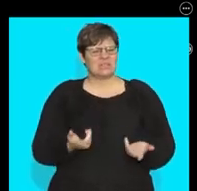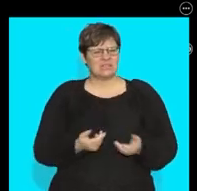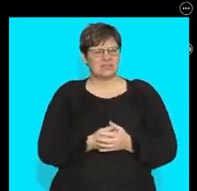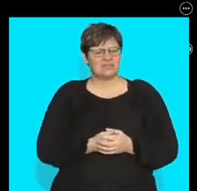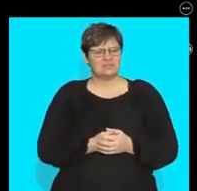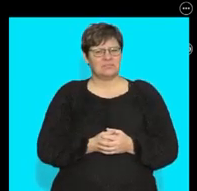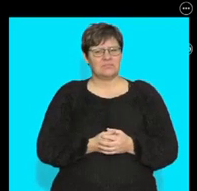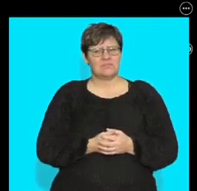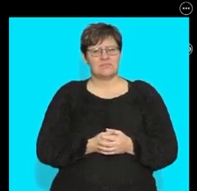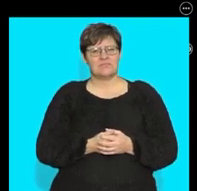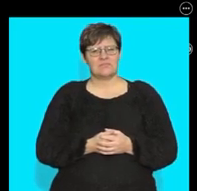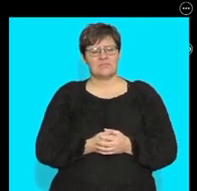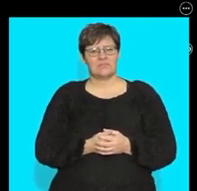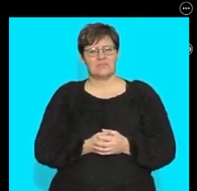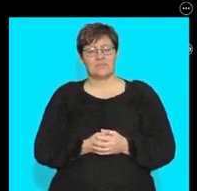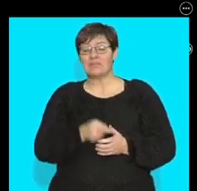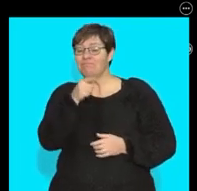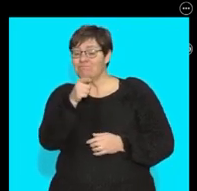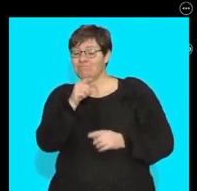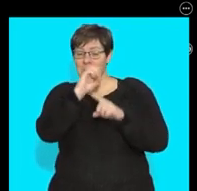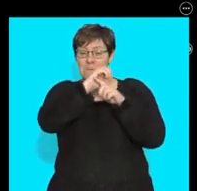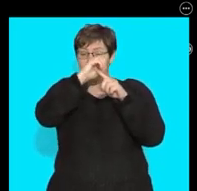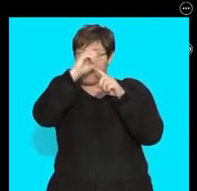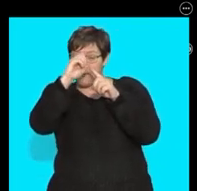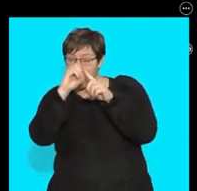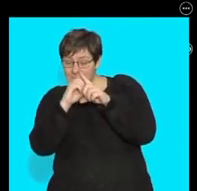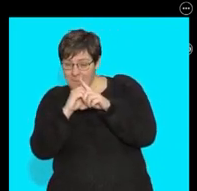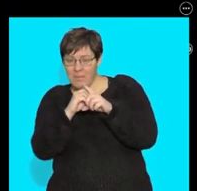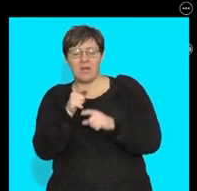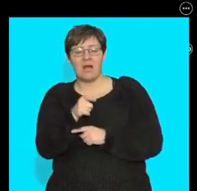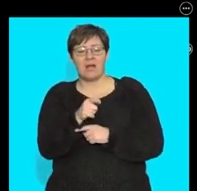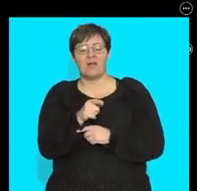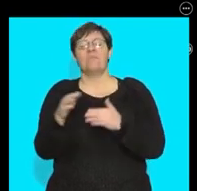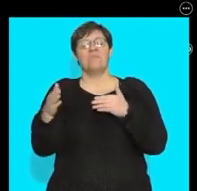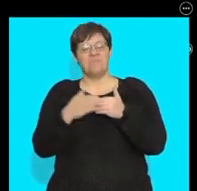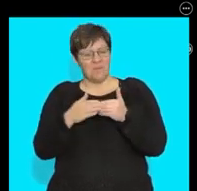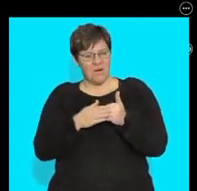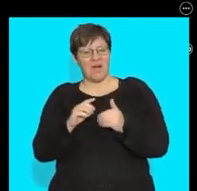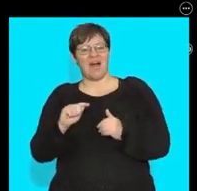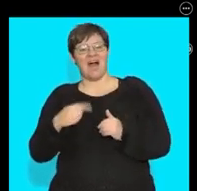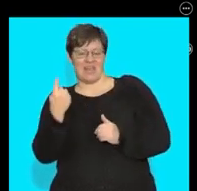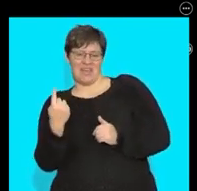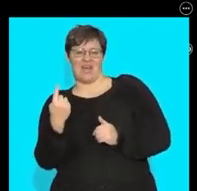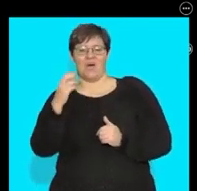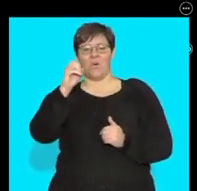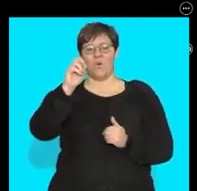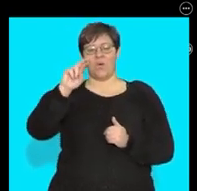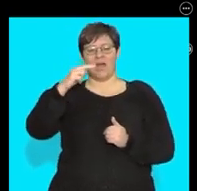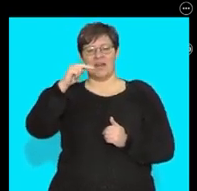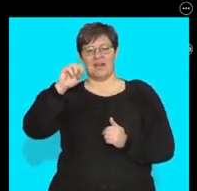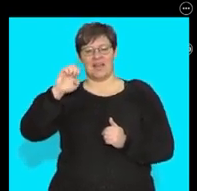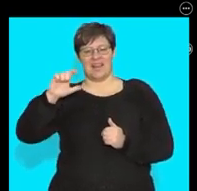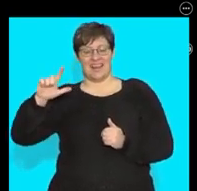right, I'm going the wrong way. There we go. These circles are going to be another, all right, organelle on